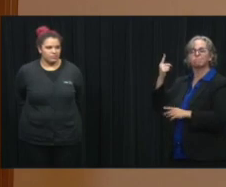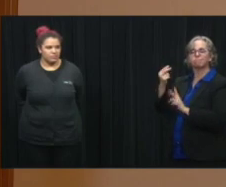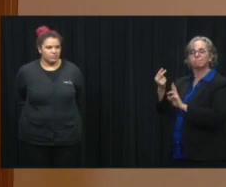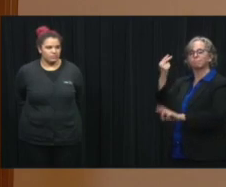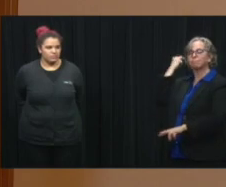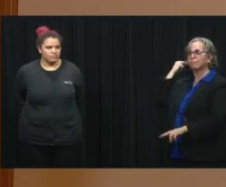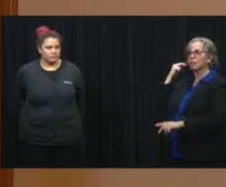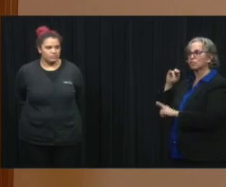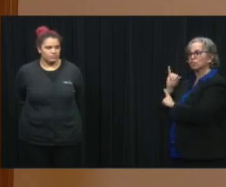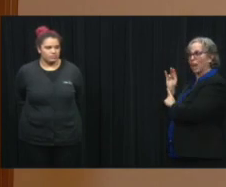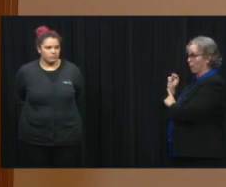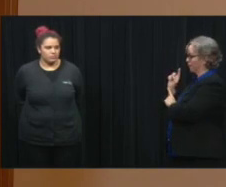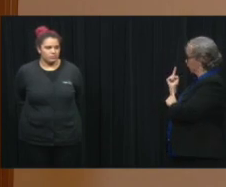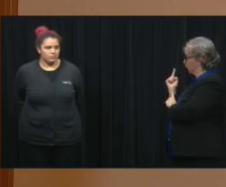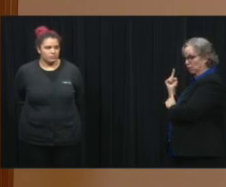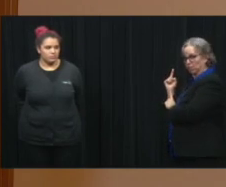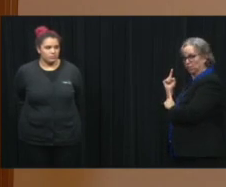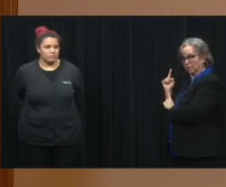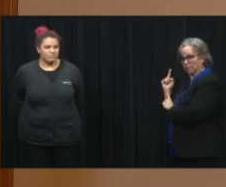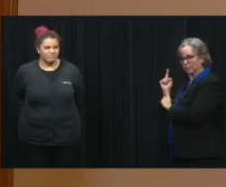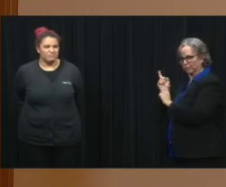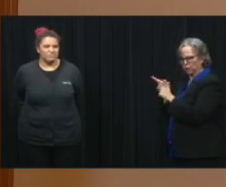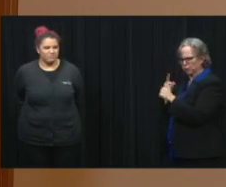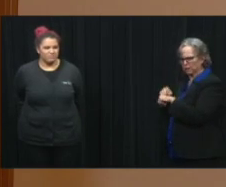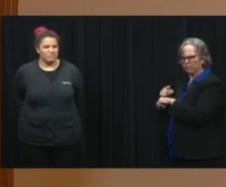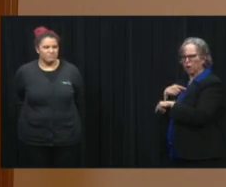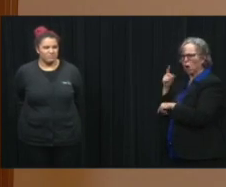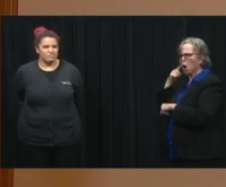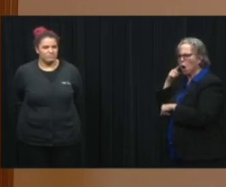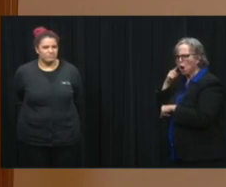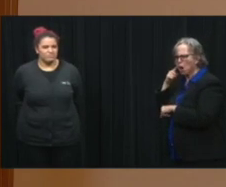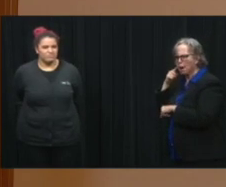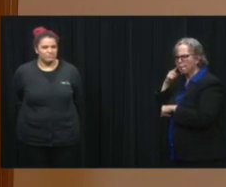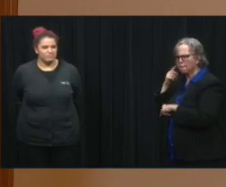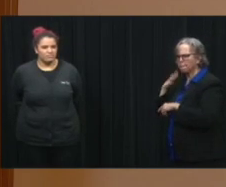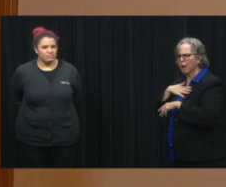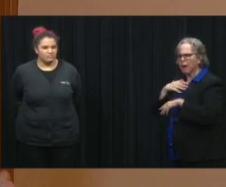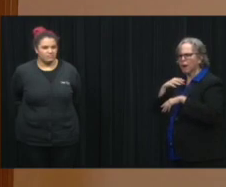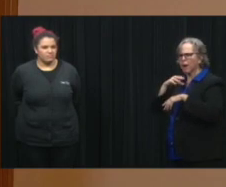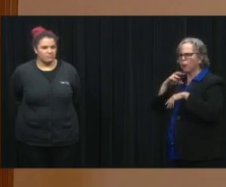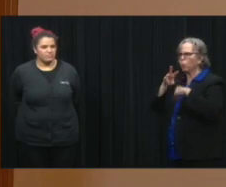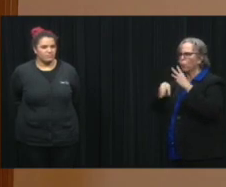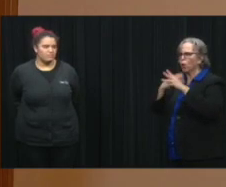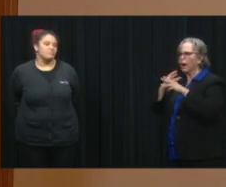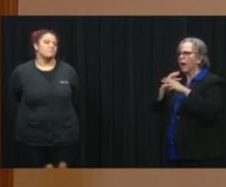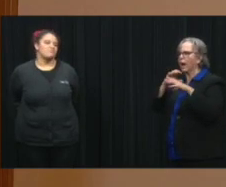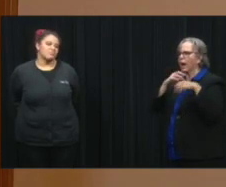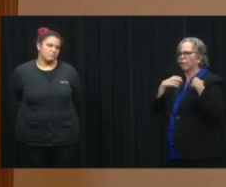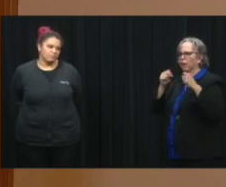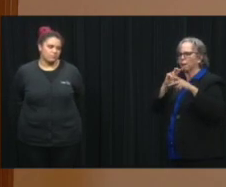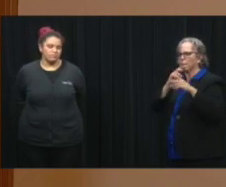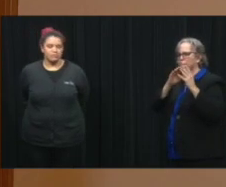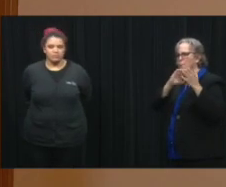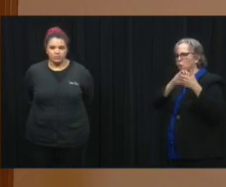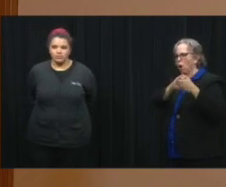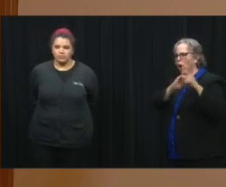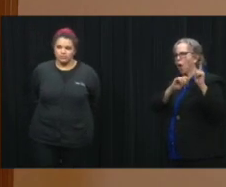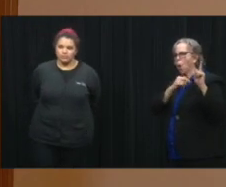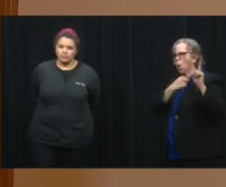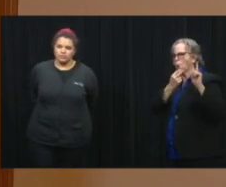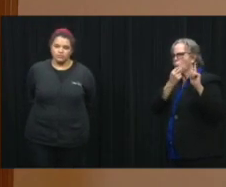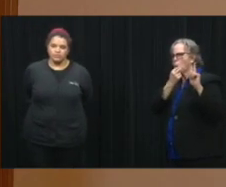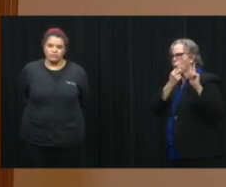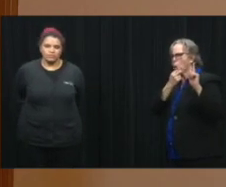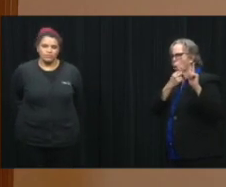health colleagues. So we've been working on it that long. We planned for it way in advance of that. But the actions